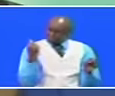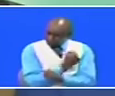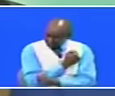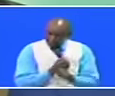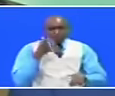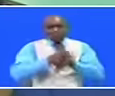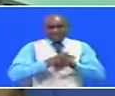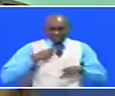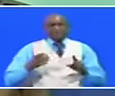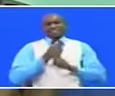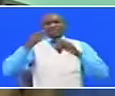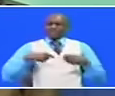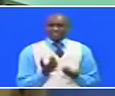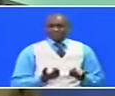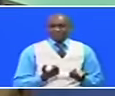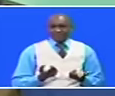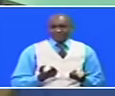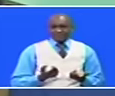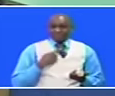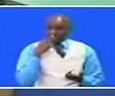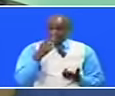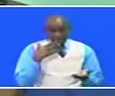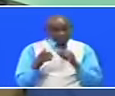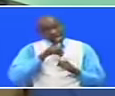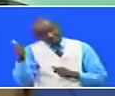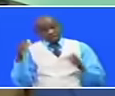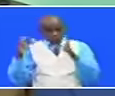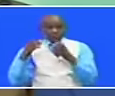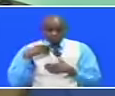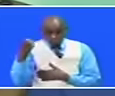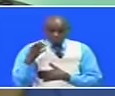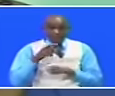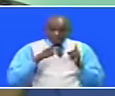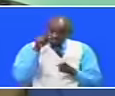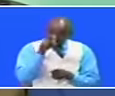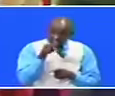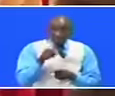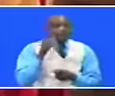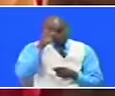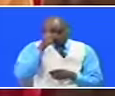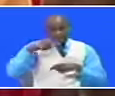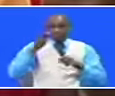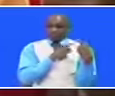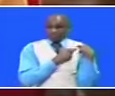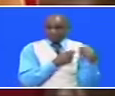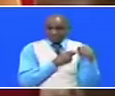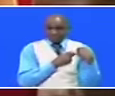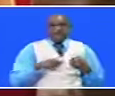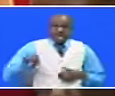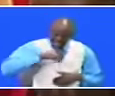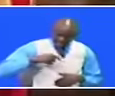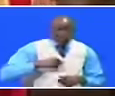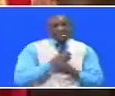own kidnapping. We need to discount the other side, whether it was political, but that one we leave to police. Sisi tunampeda